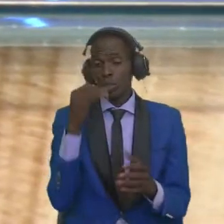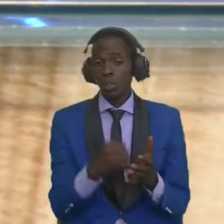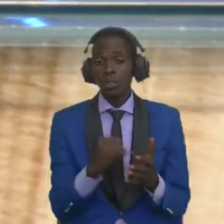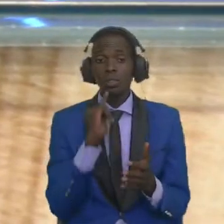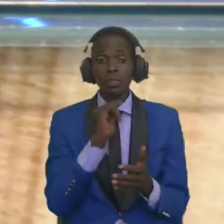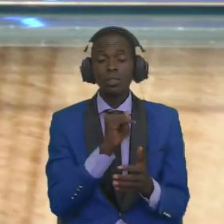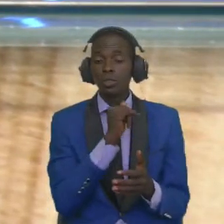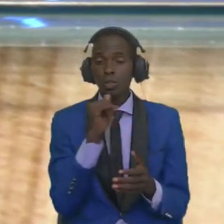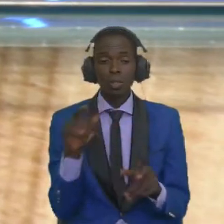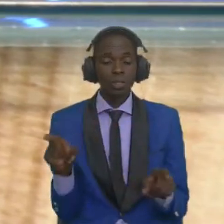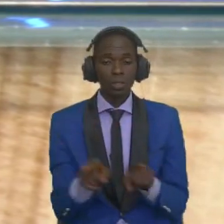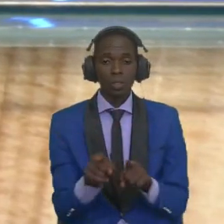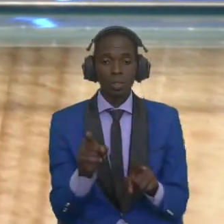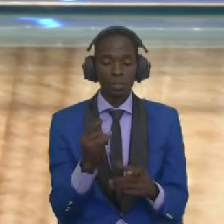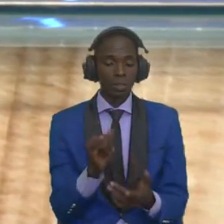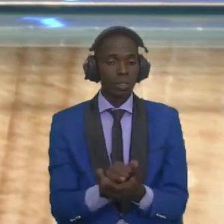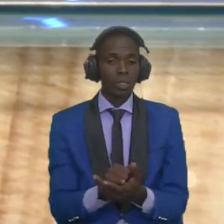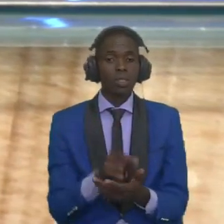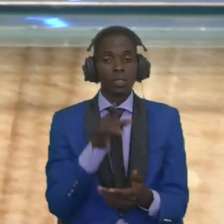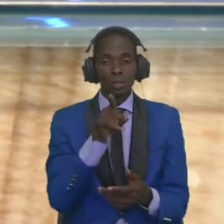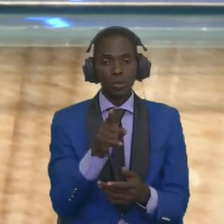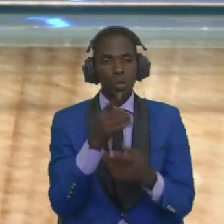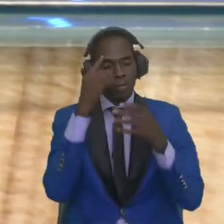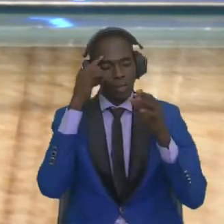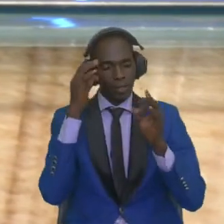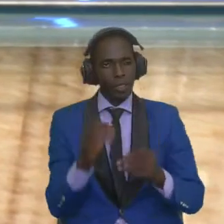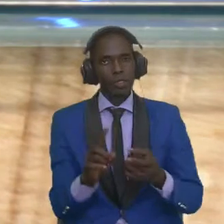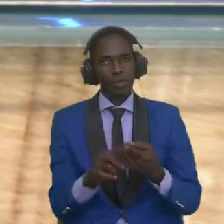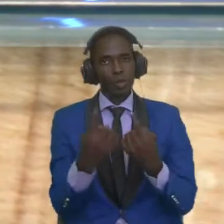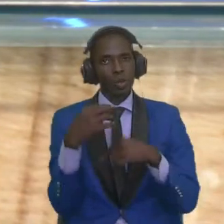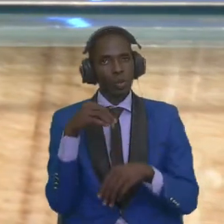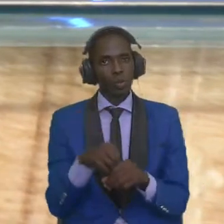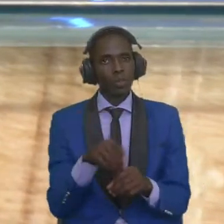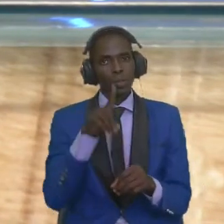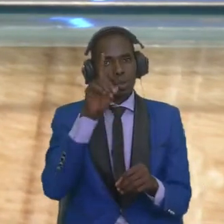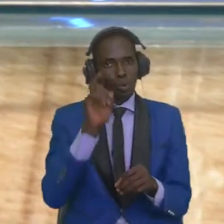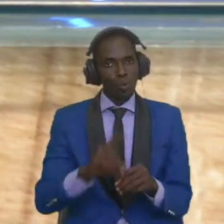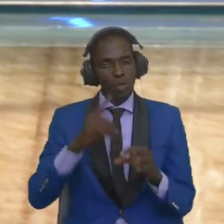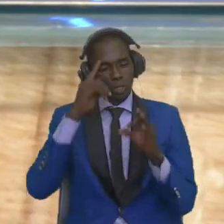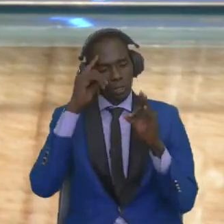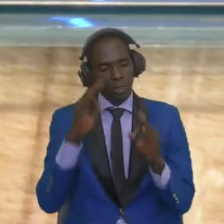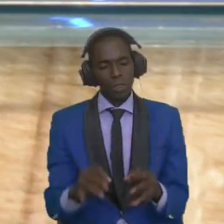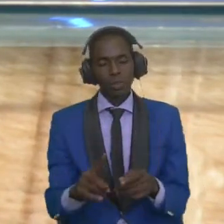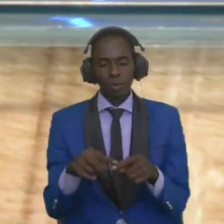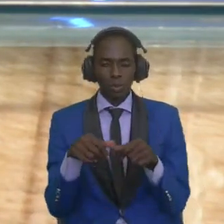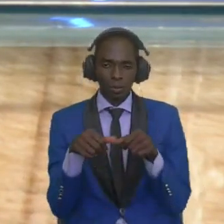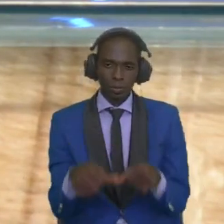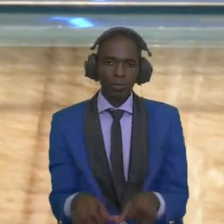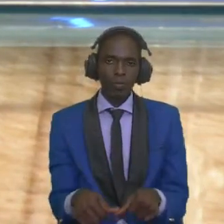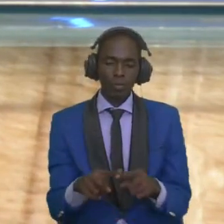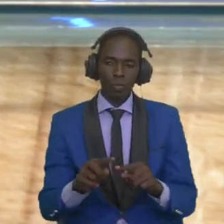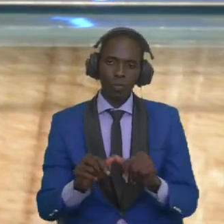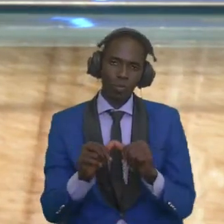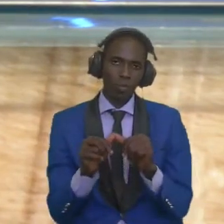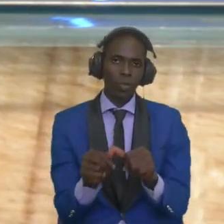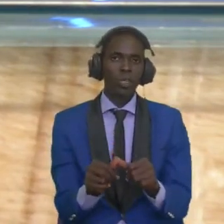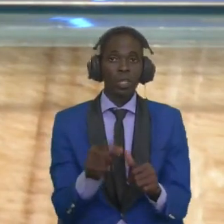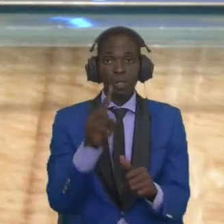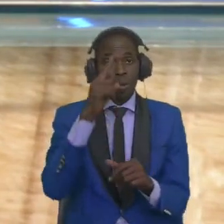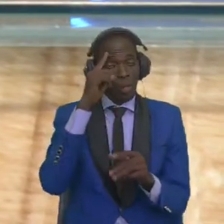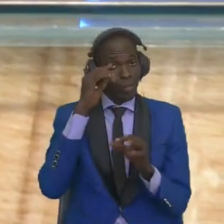Like you decided to come in, you must decide to remain, to abide.